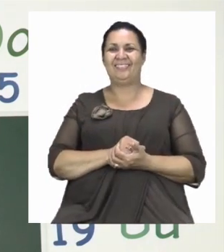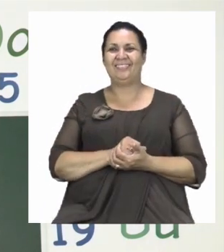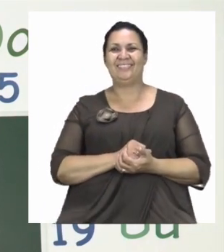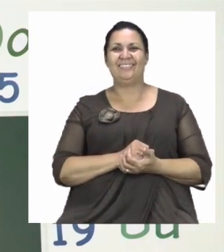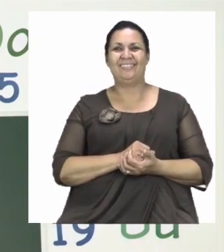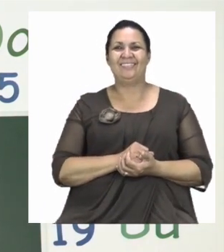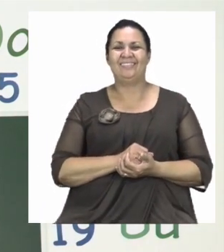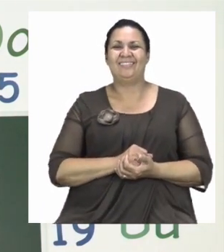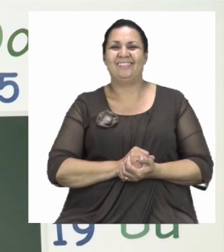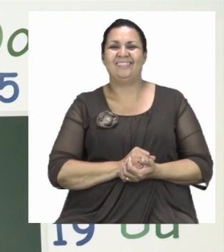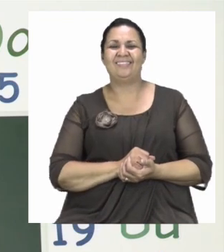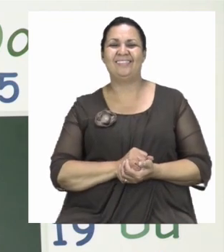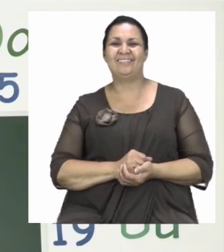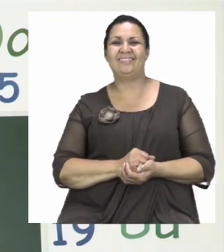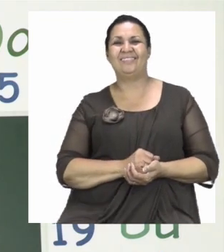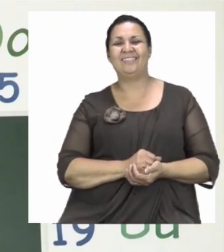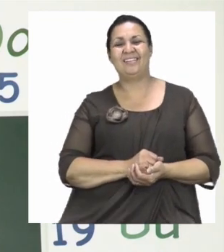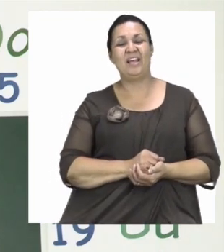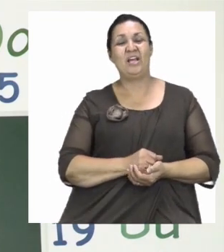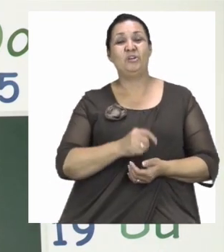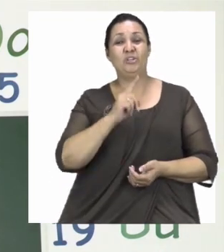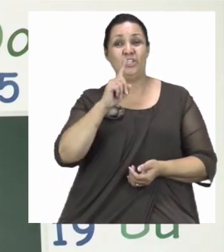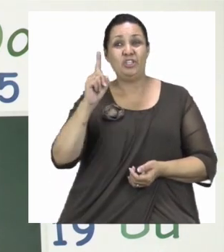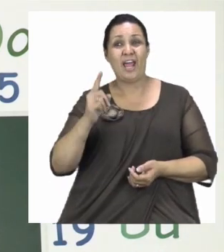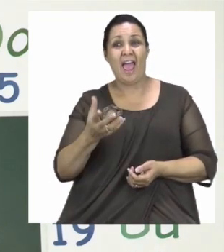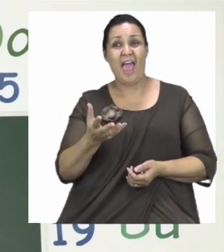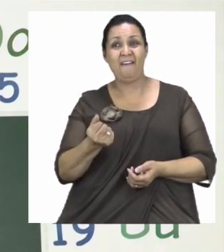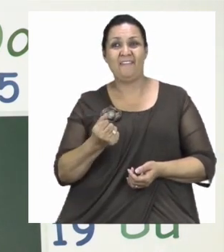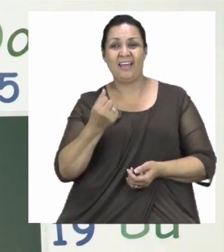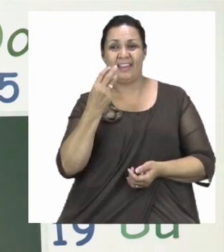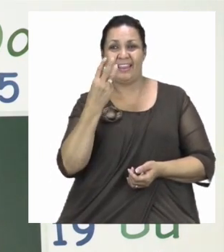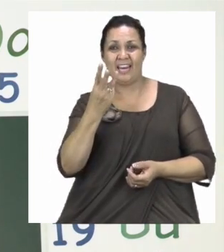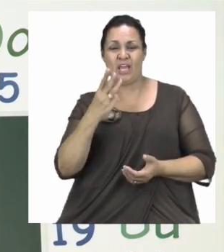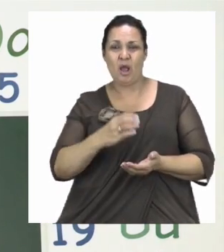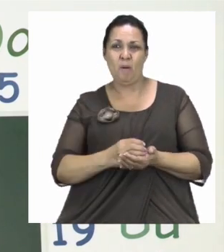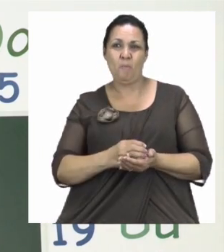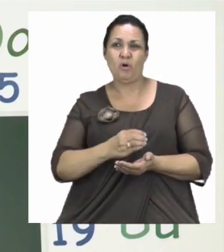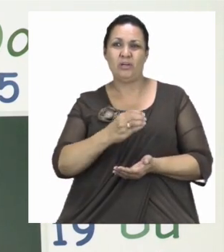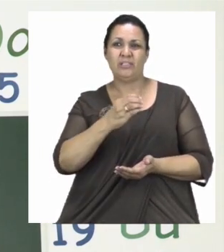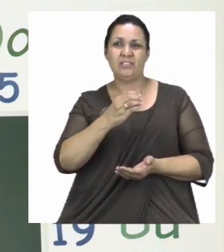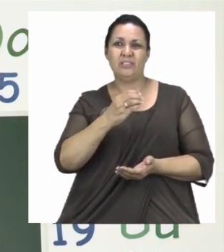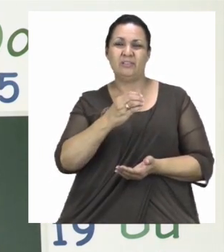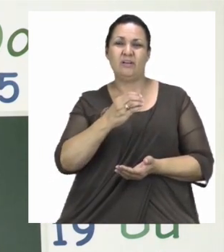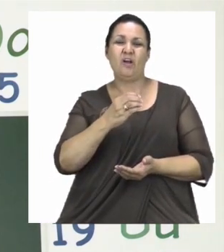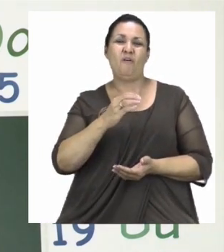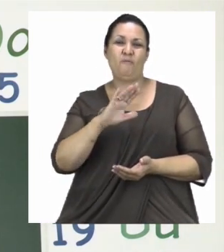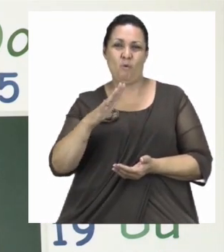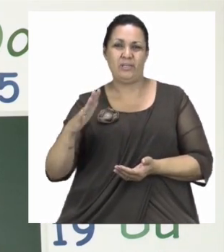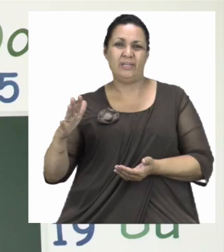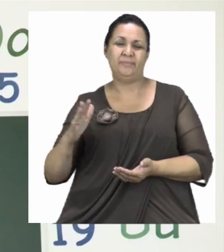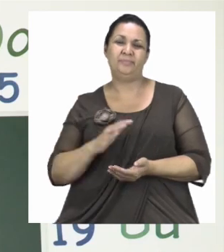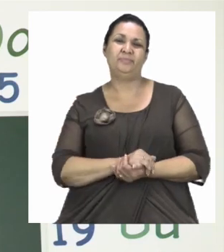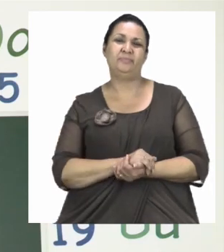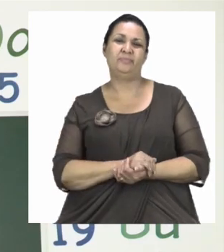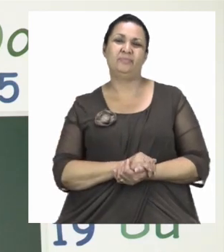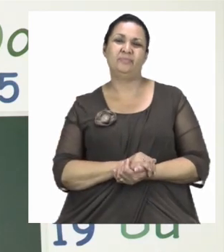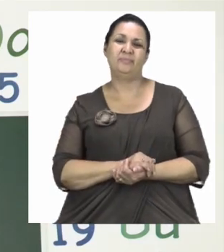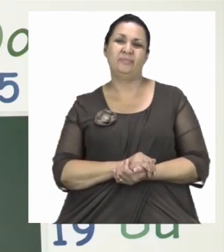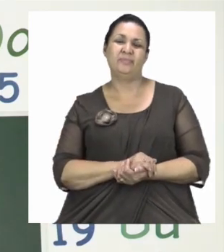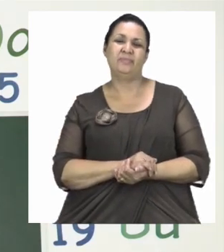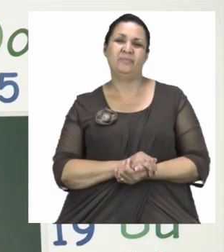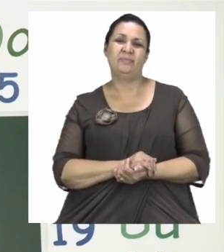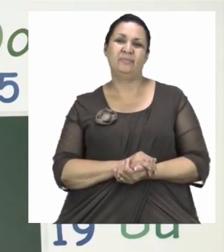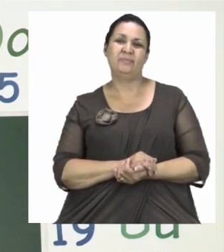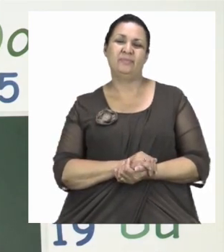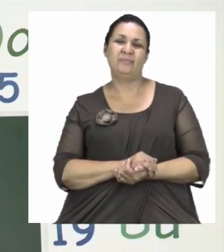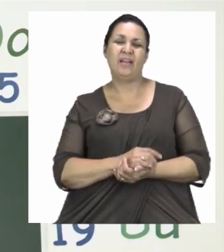Very good. So I have 3 bottles of water. And then I also have 3